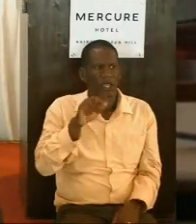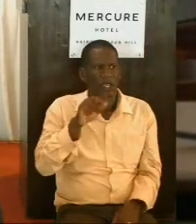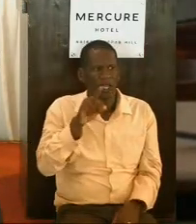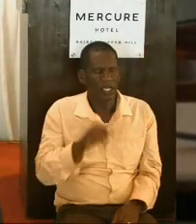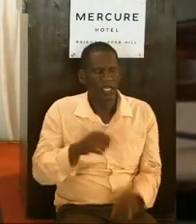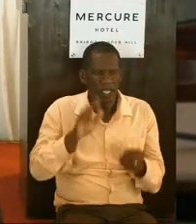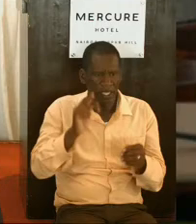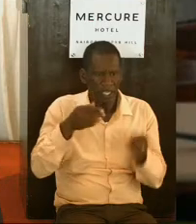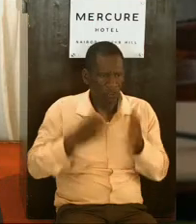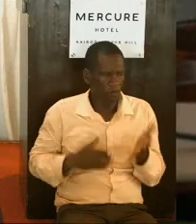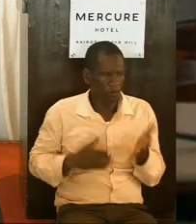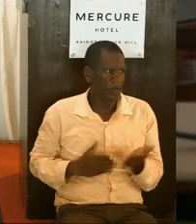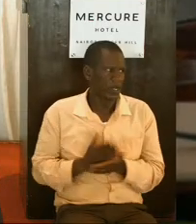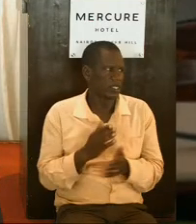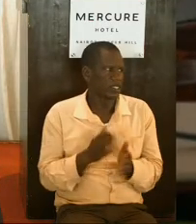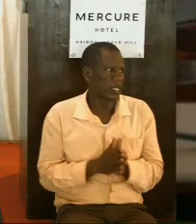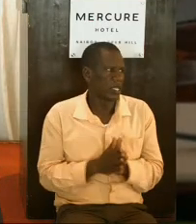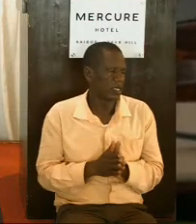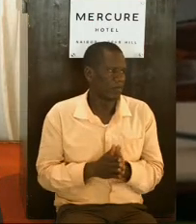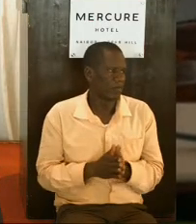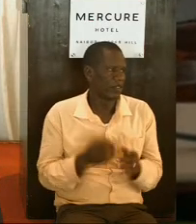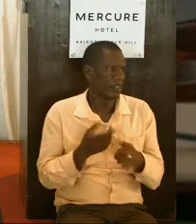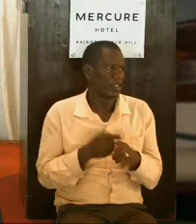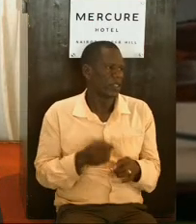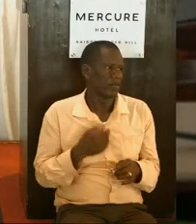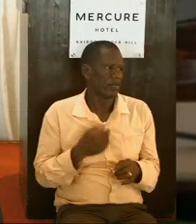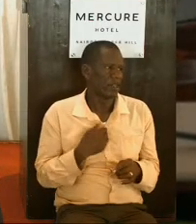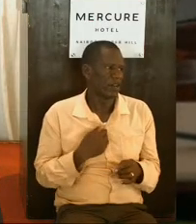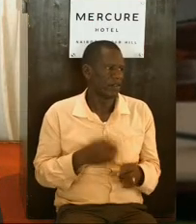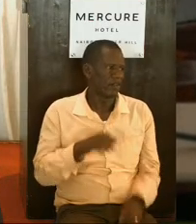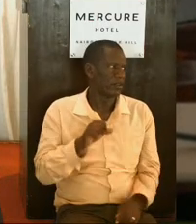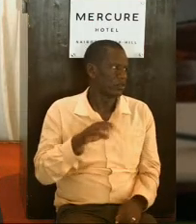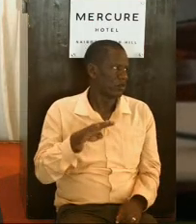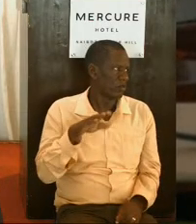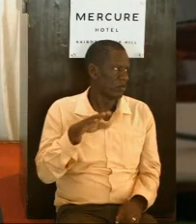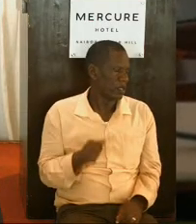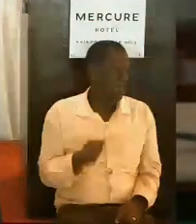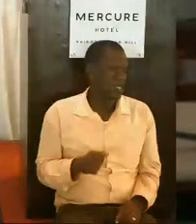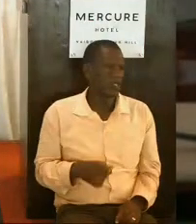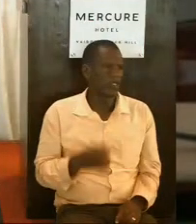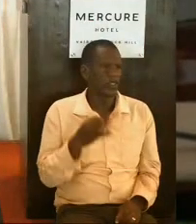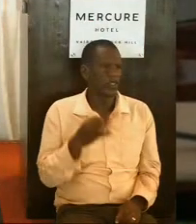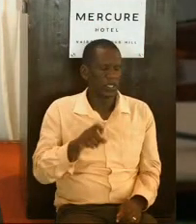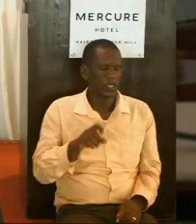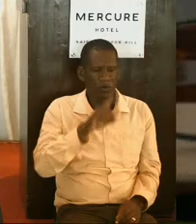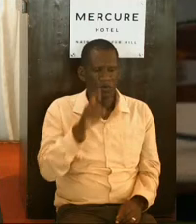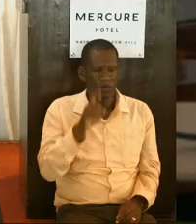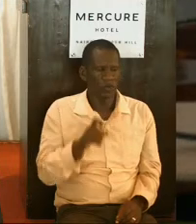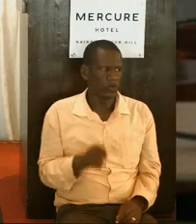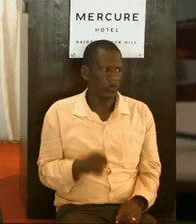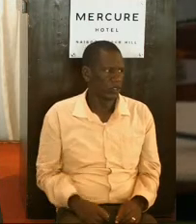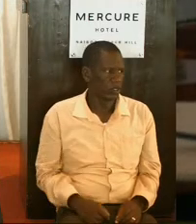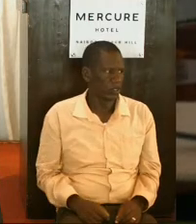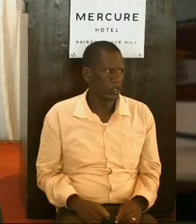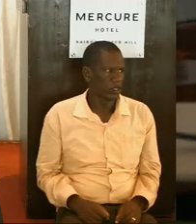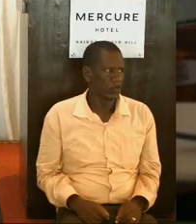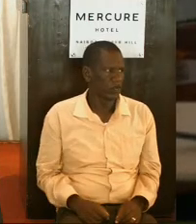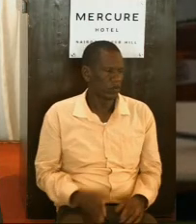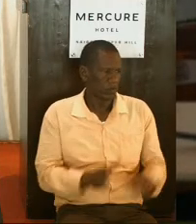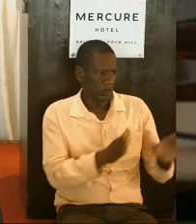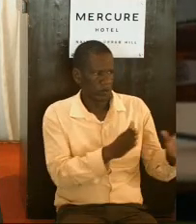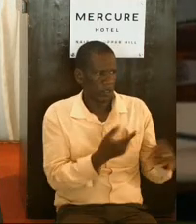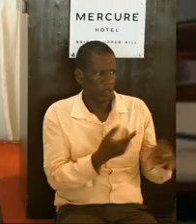Kenyan human rights and then there is subah chachill I'll take three questions from this column